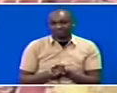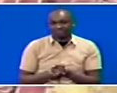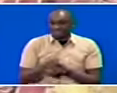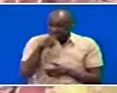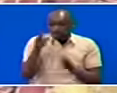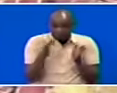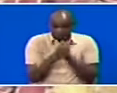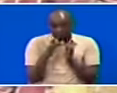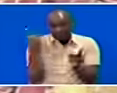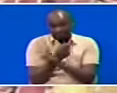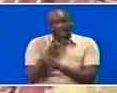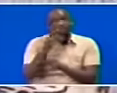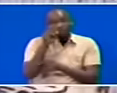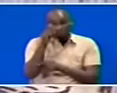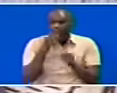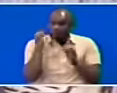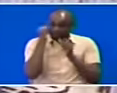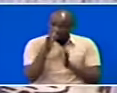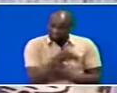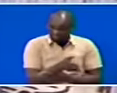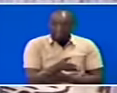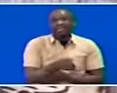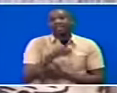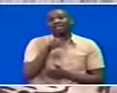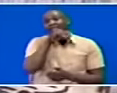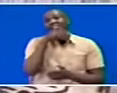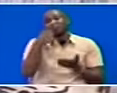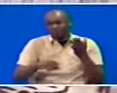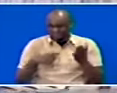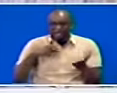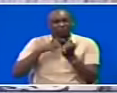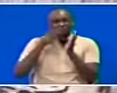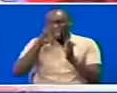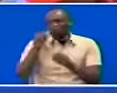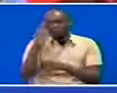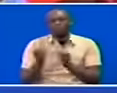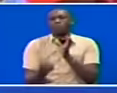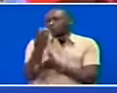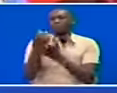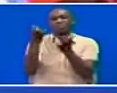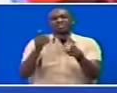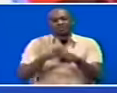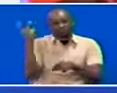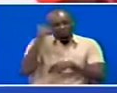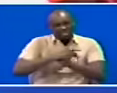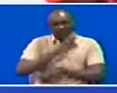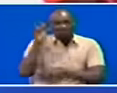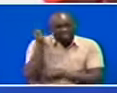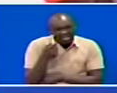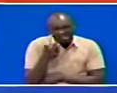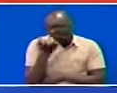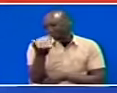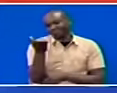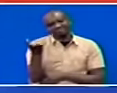Accompanied by a section of ODM politicians, Raila poked holes in the projects initiated by President Uhuru Kenyatta during his two-day tour of Western Kenya